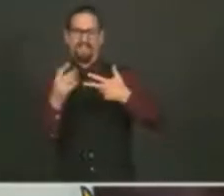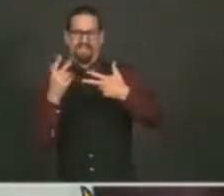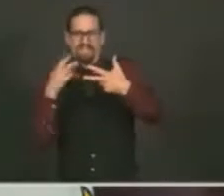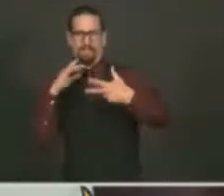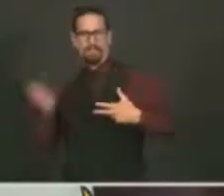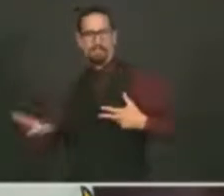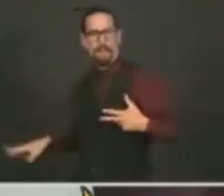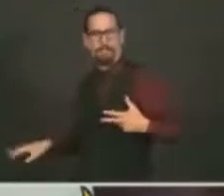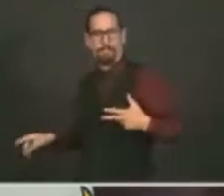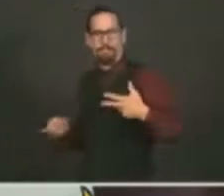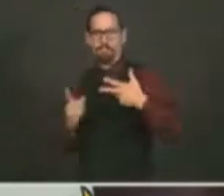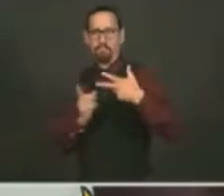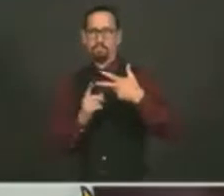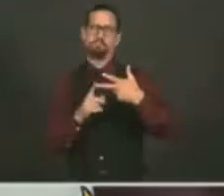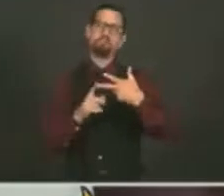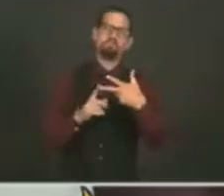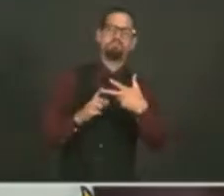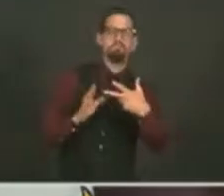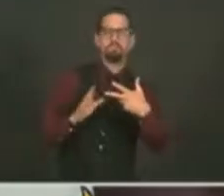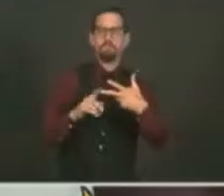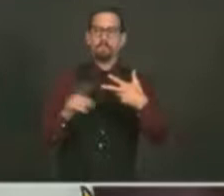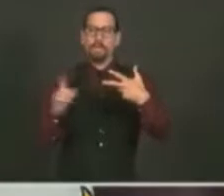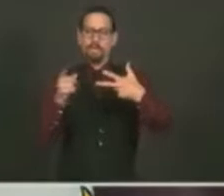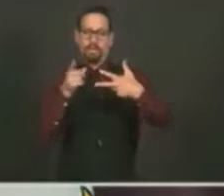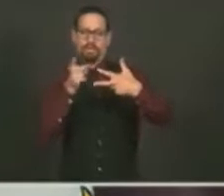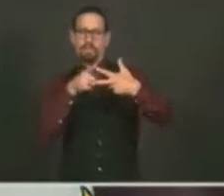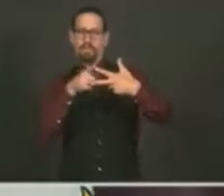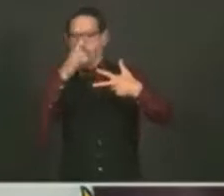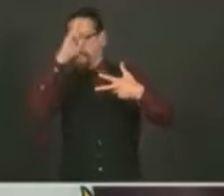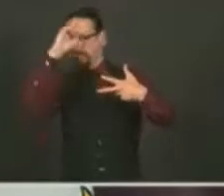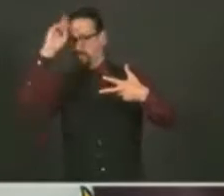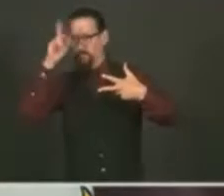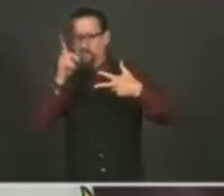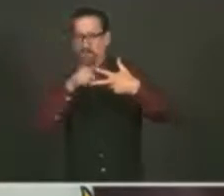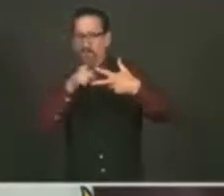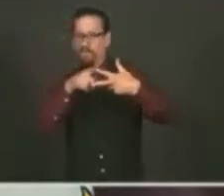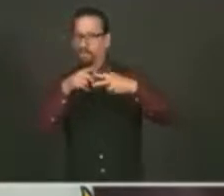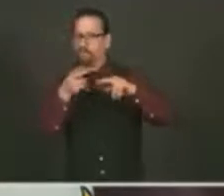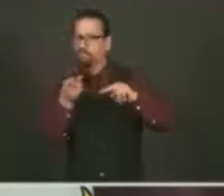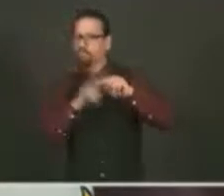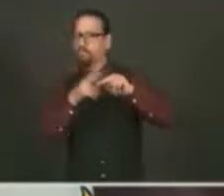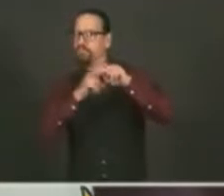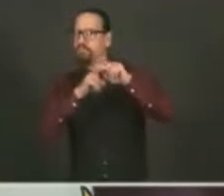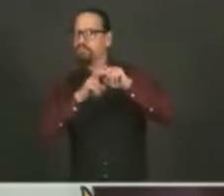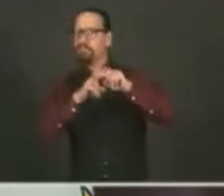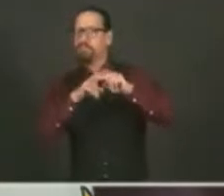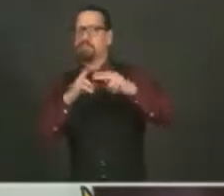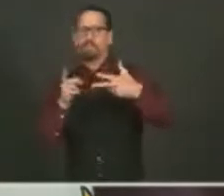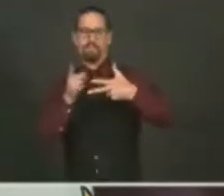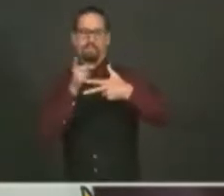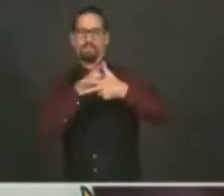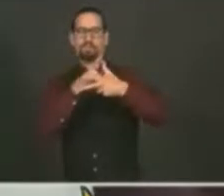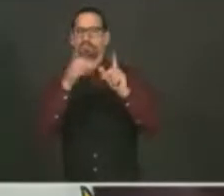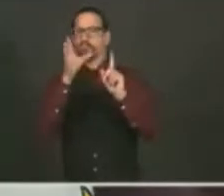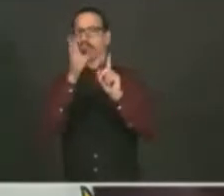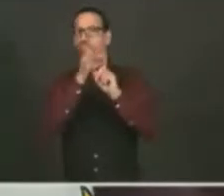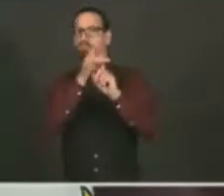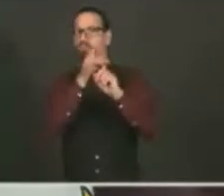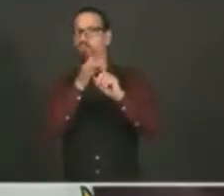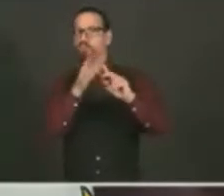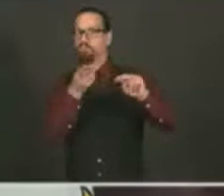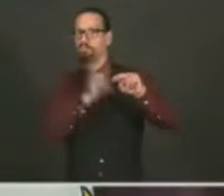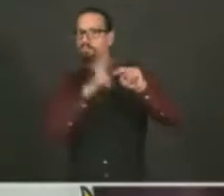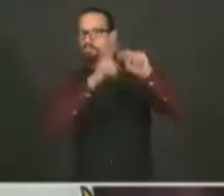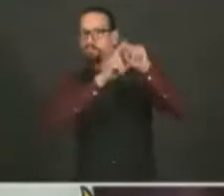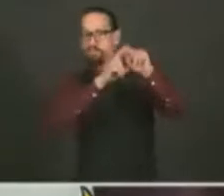up, and at an uncomfortable level. The hospitalizations are going up way too fast, and sadly our fatalities are not where